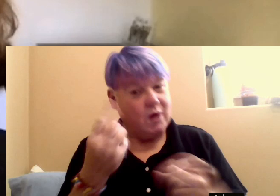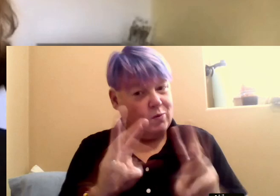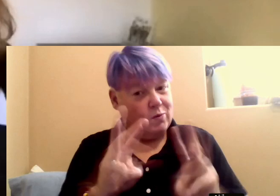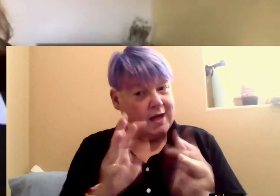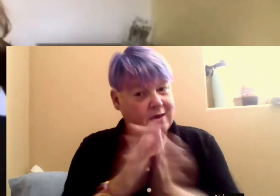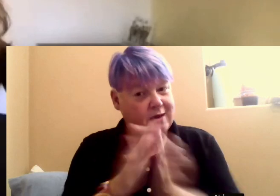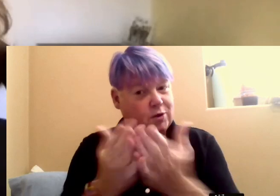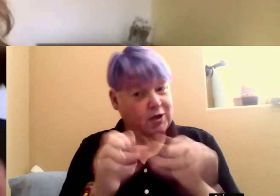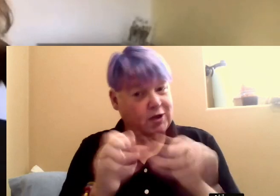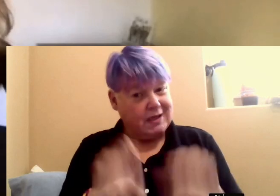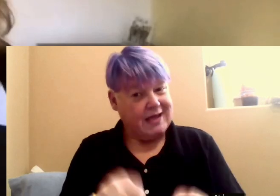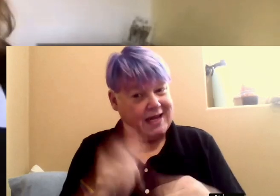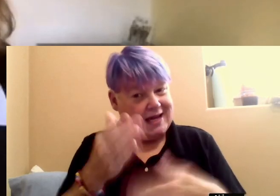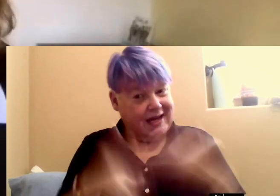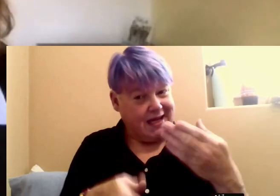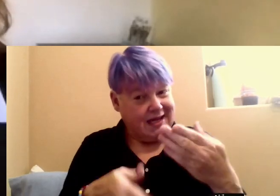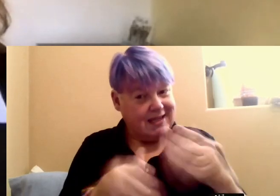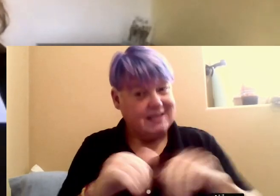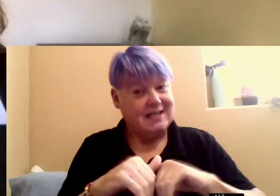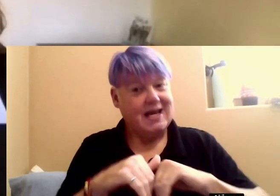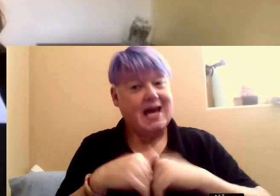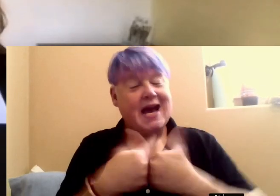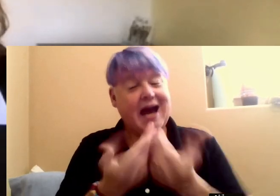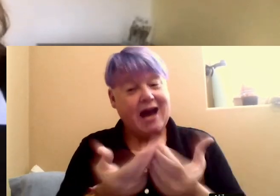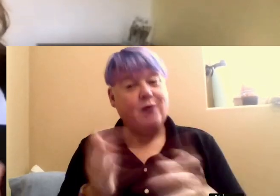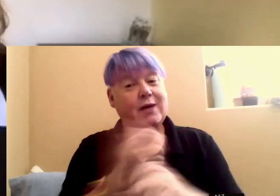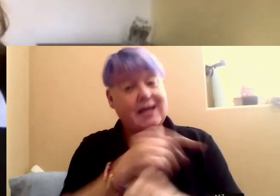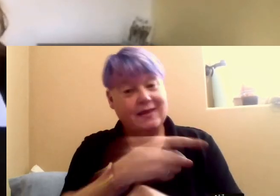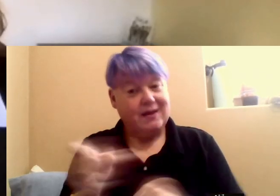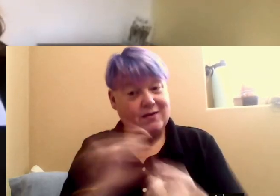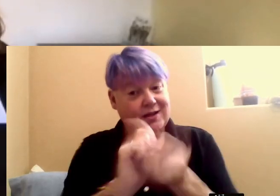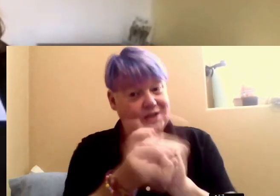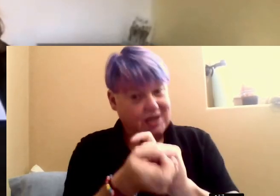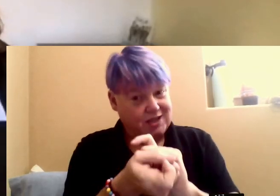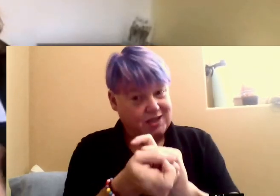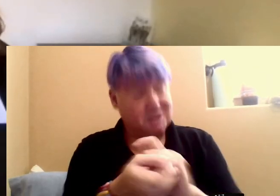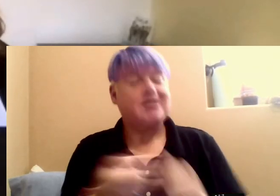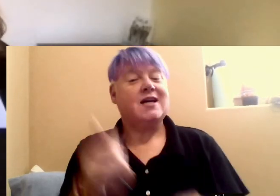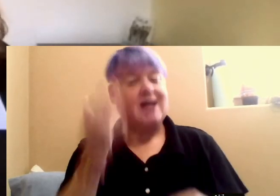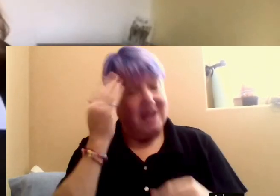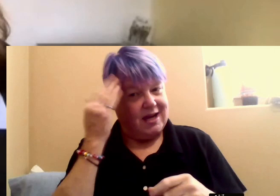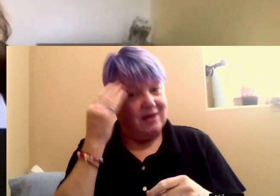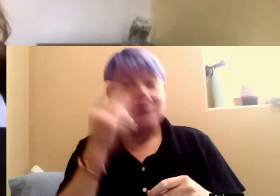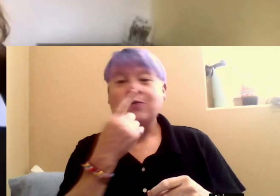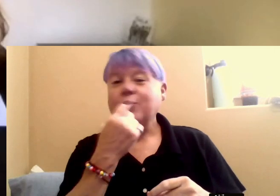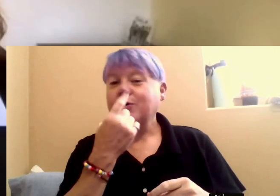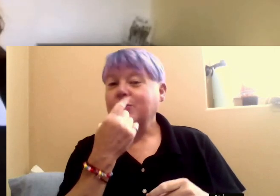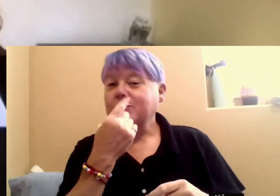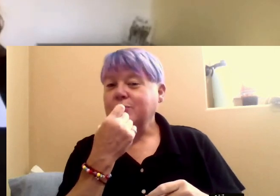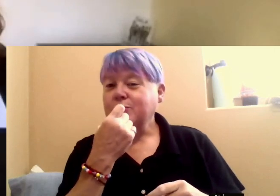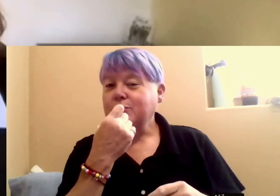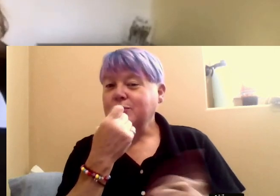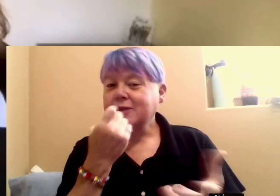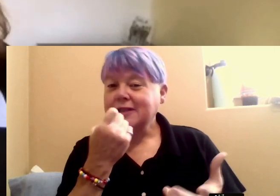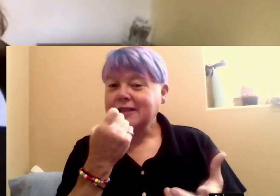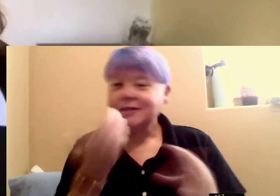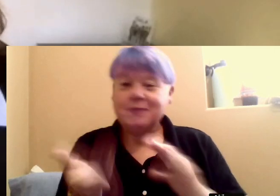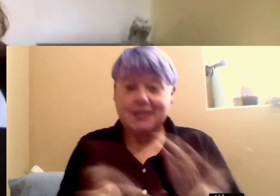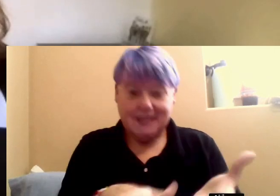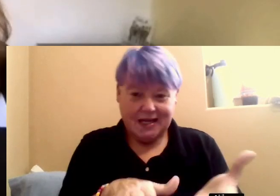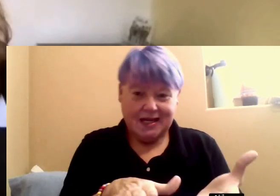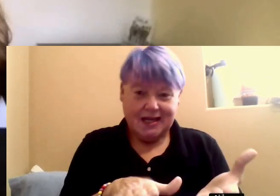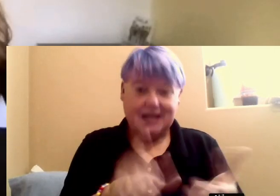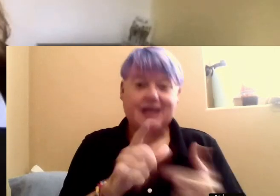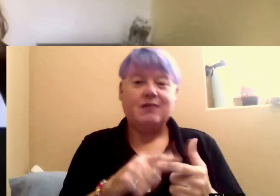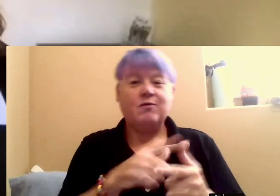can end. It's how we get there that will change. So I usually know who's going to be dead,